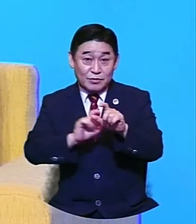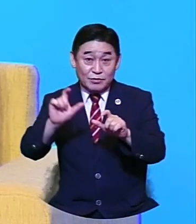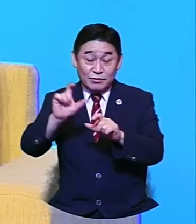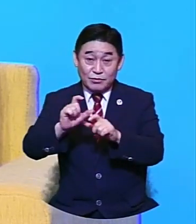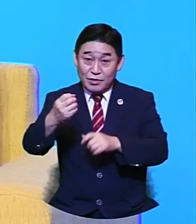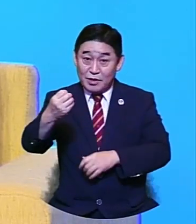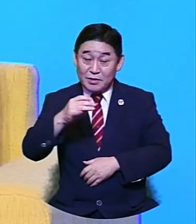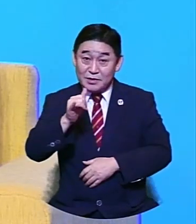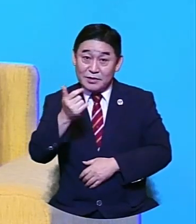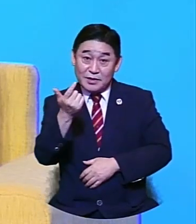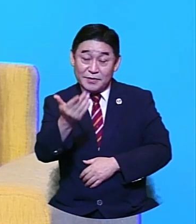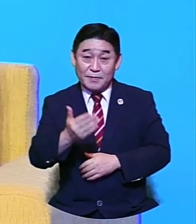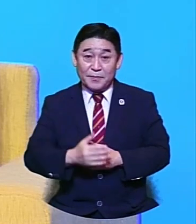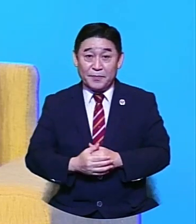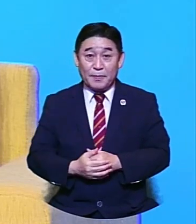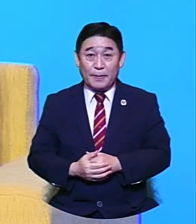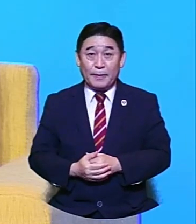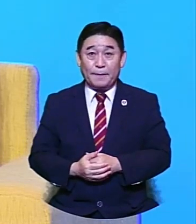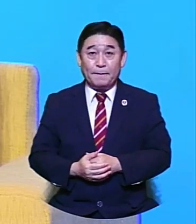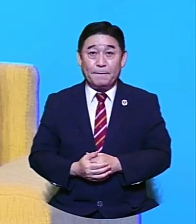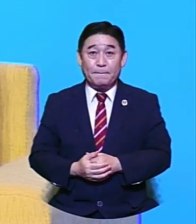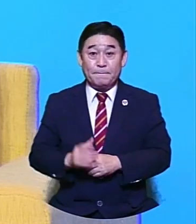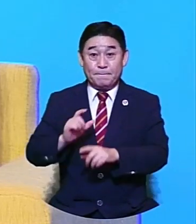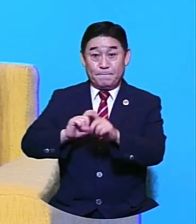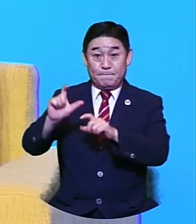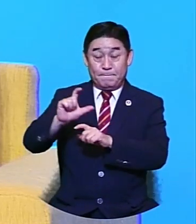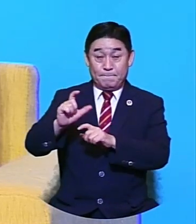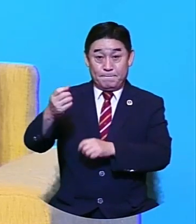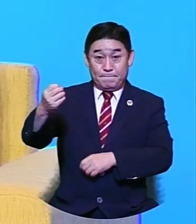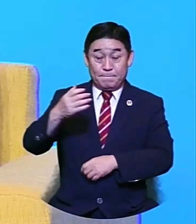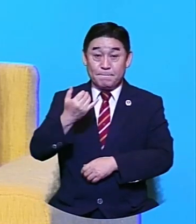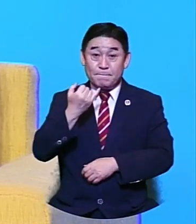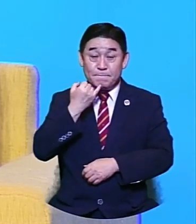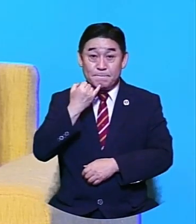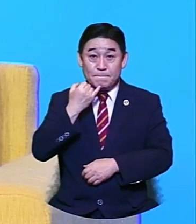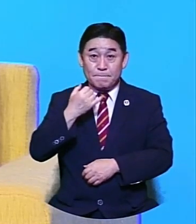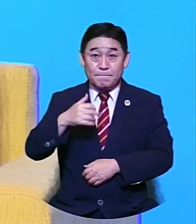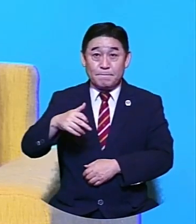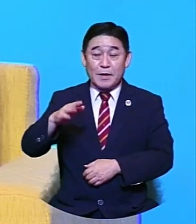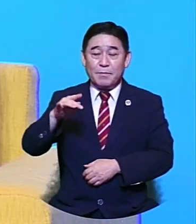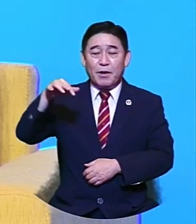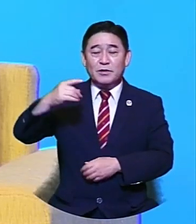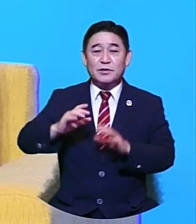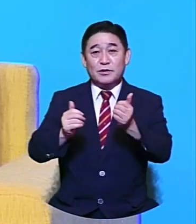you can do that, taking this chance. Chris, you have anything to add?